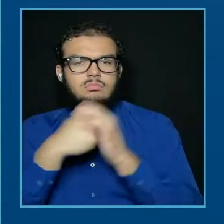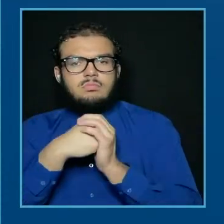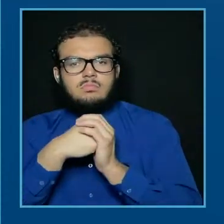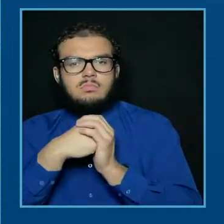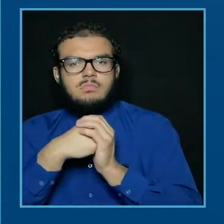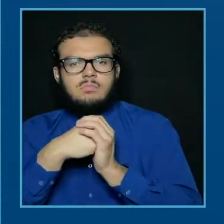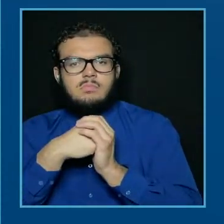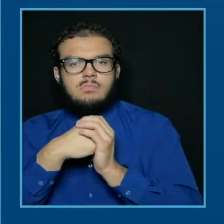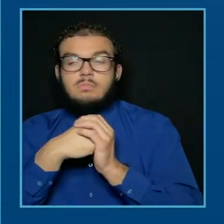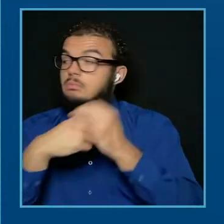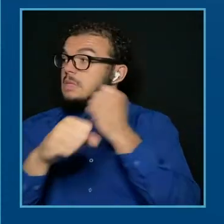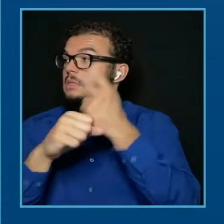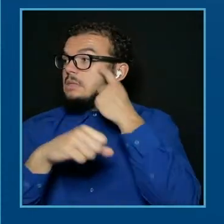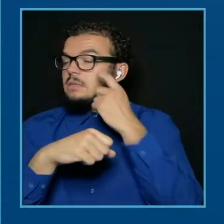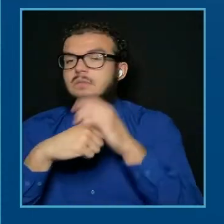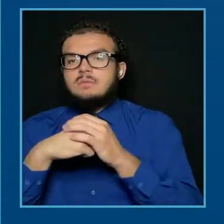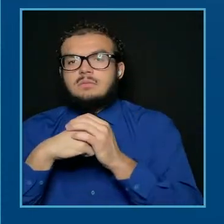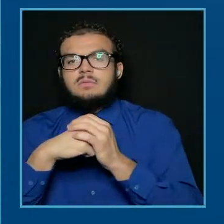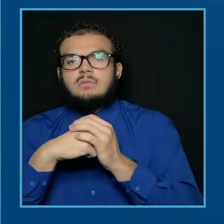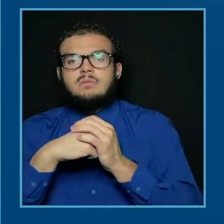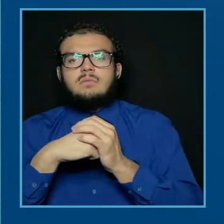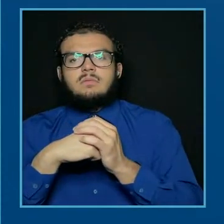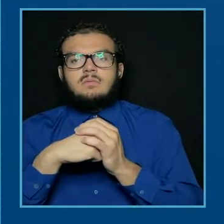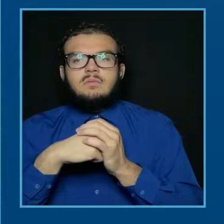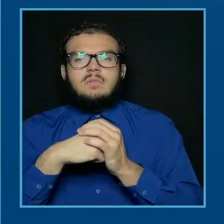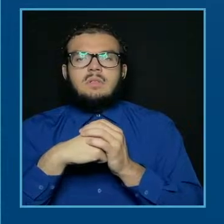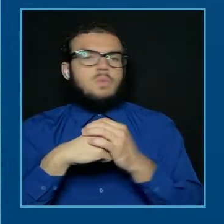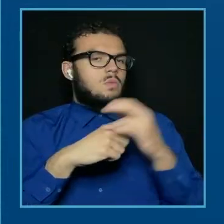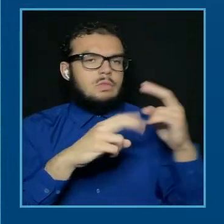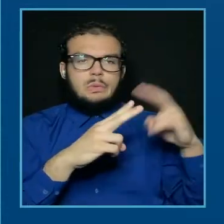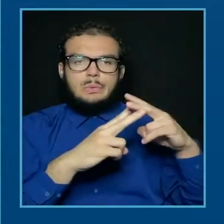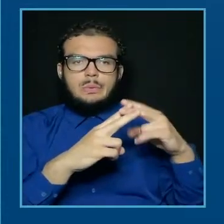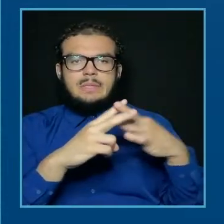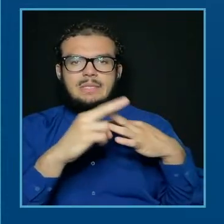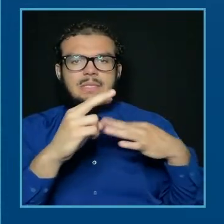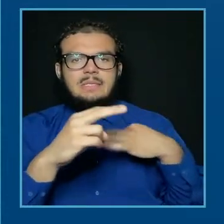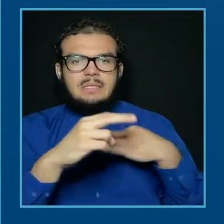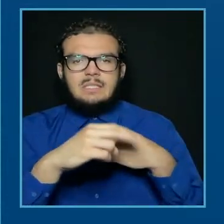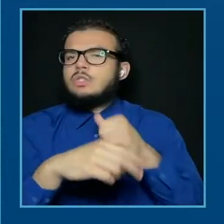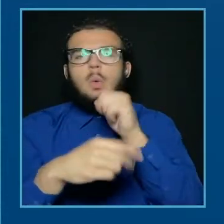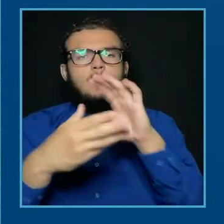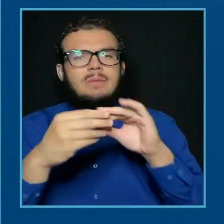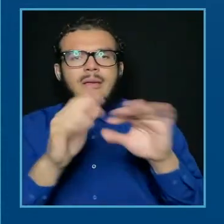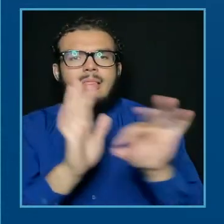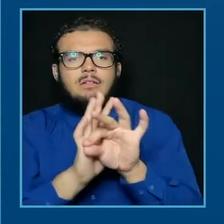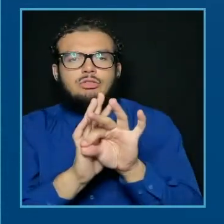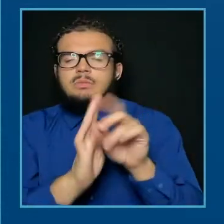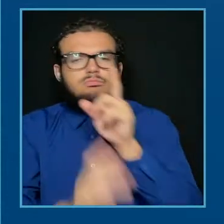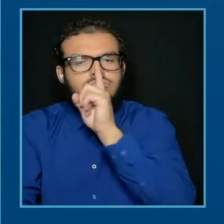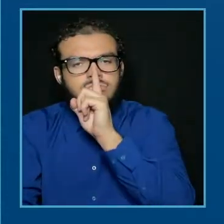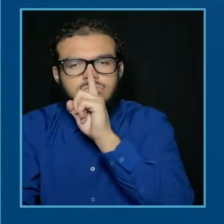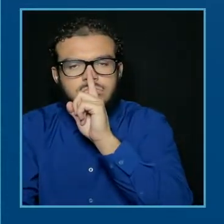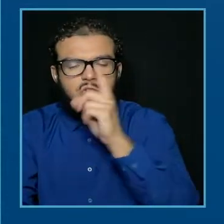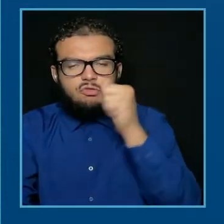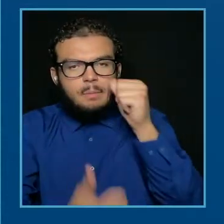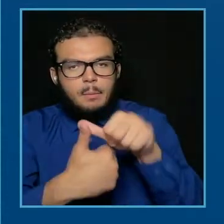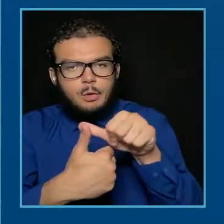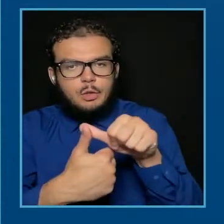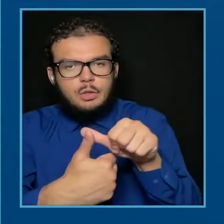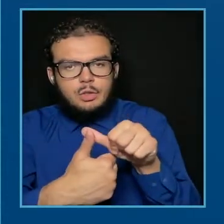Makes sense. The first ballot, because we're only going to have 2 candidates. So don't say election. You would just say, because remember,